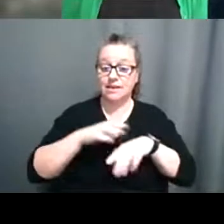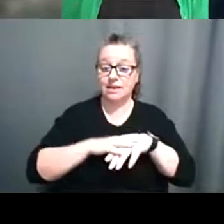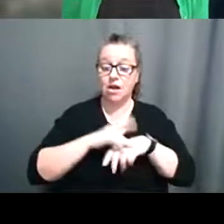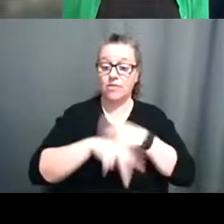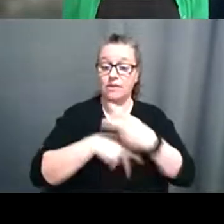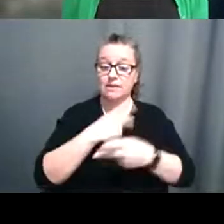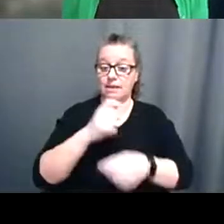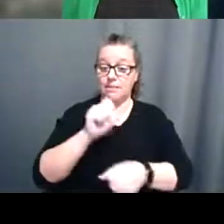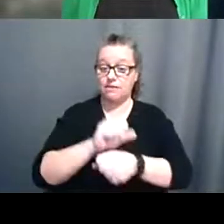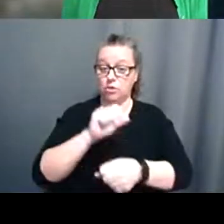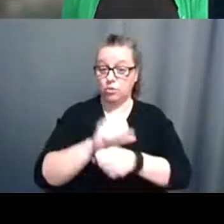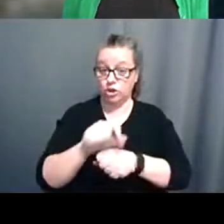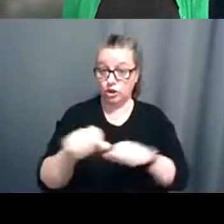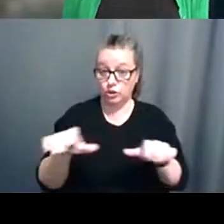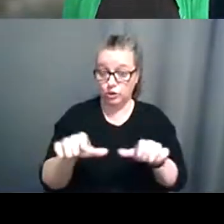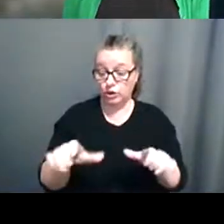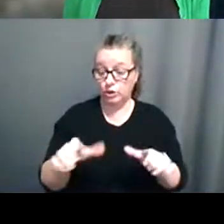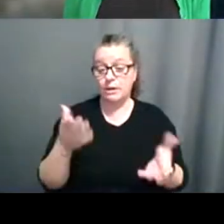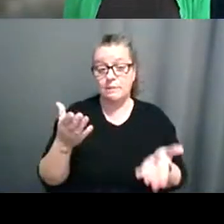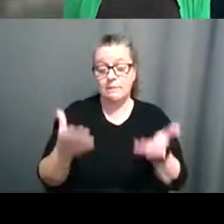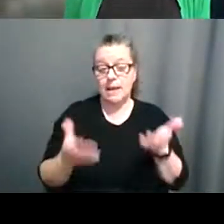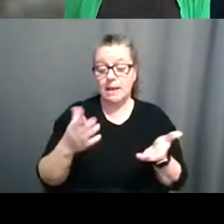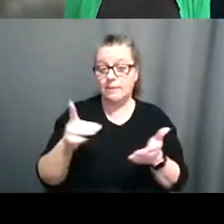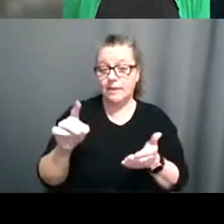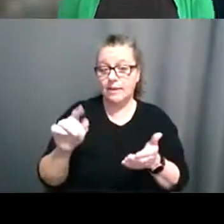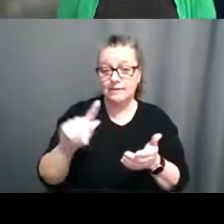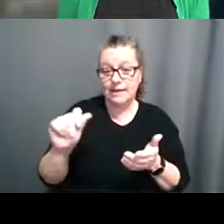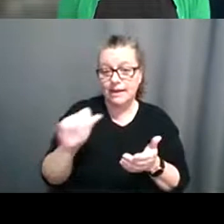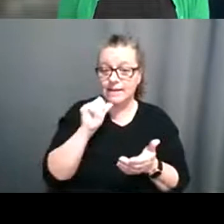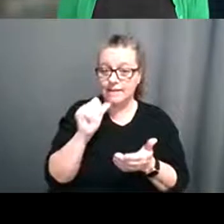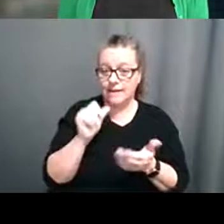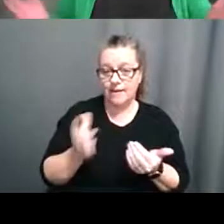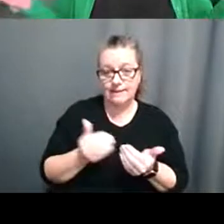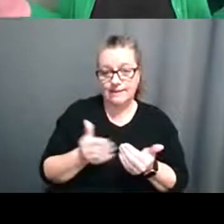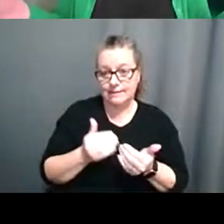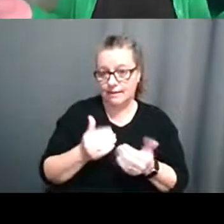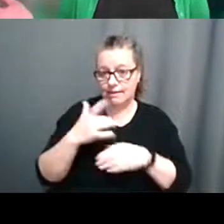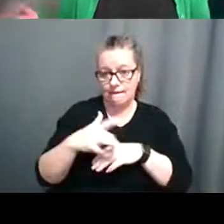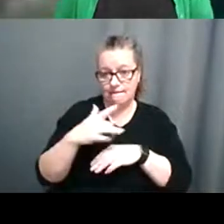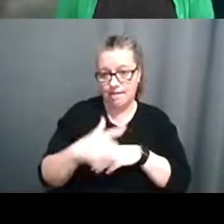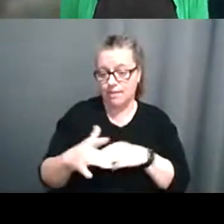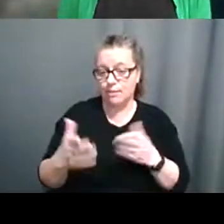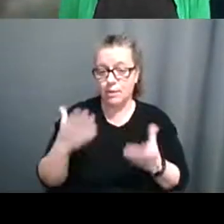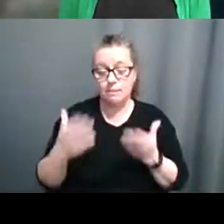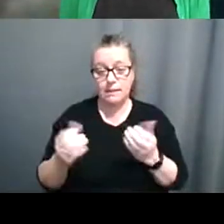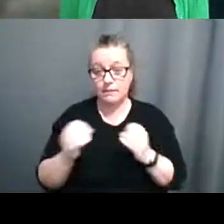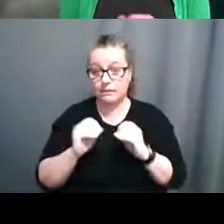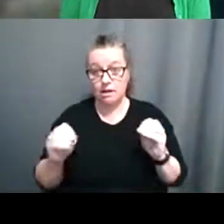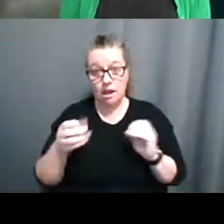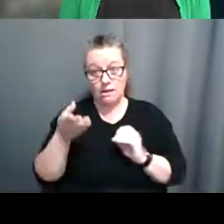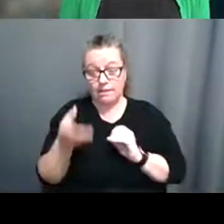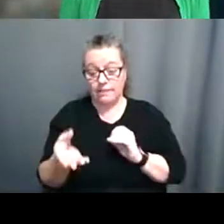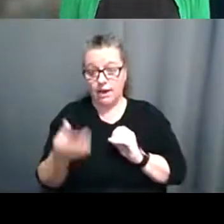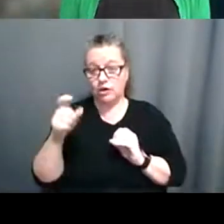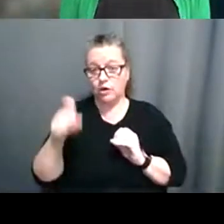you do, data may not be regularly or easily be available, and it might not even exist. You have